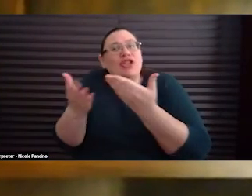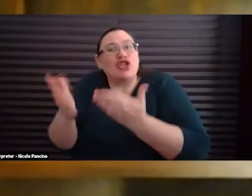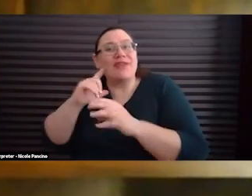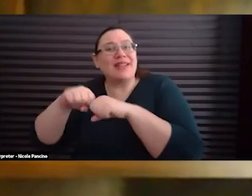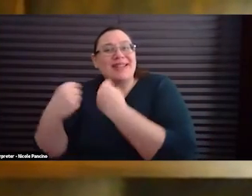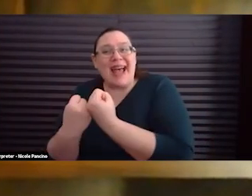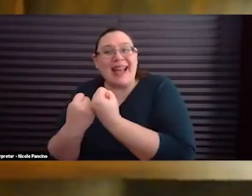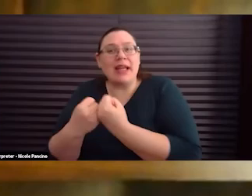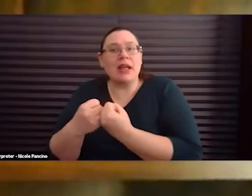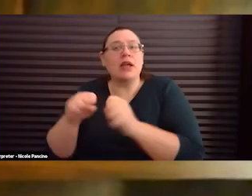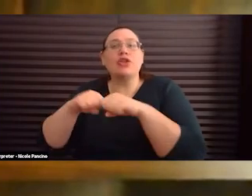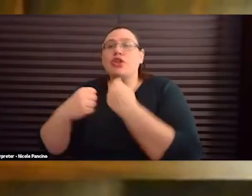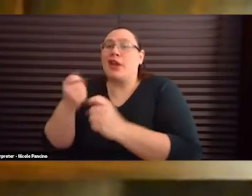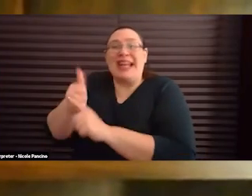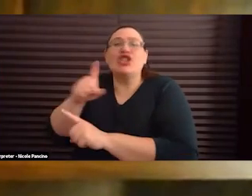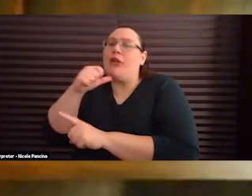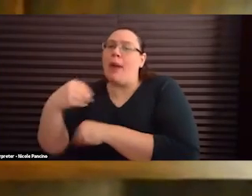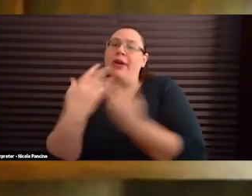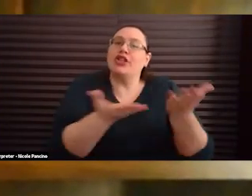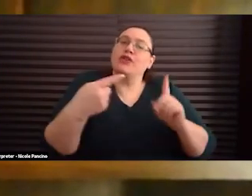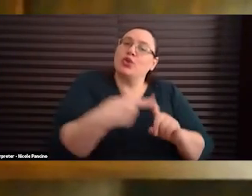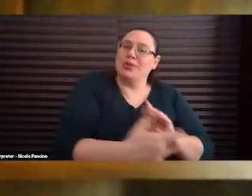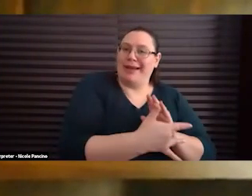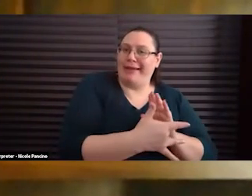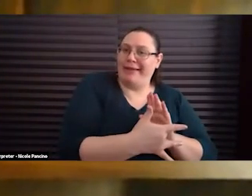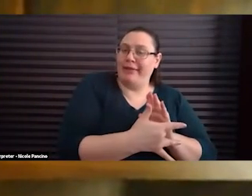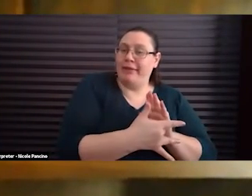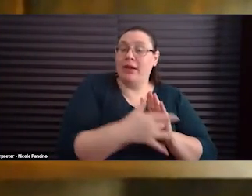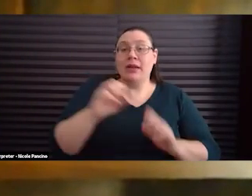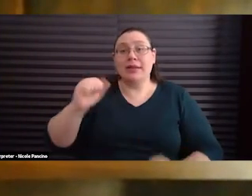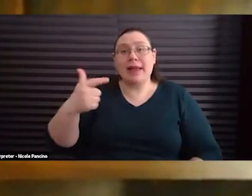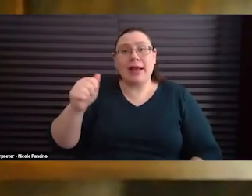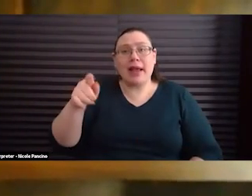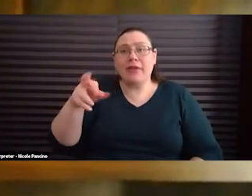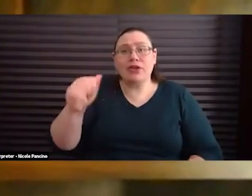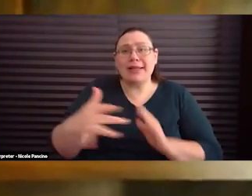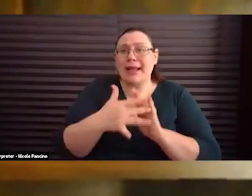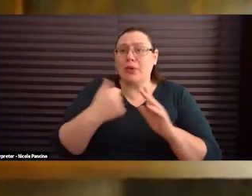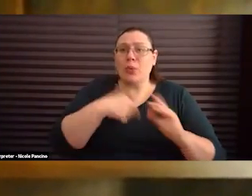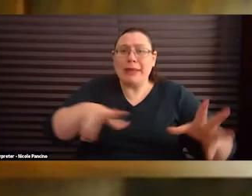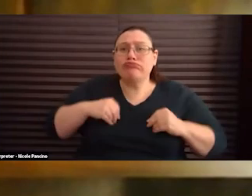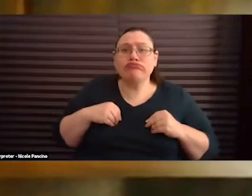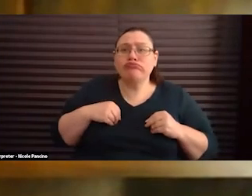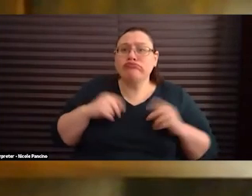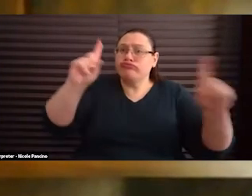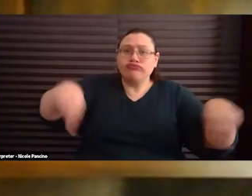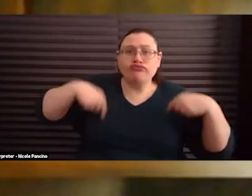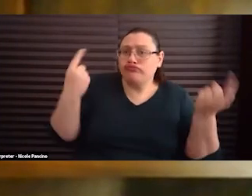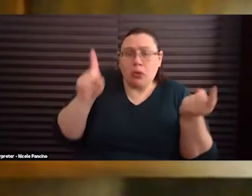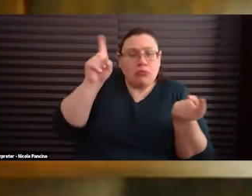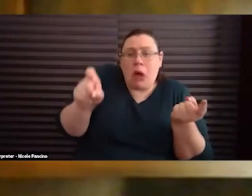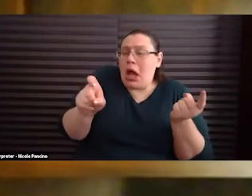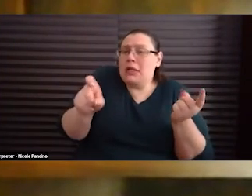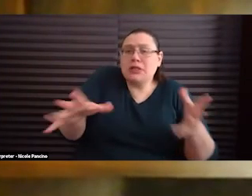serving technology. We embrace technology at SAG-AFTRA. We always have, and we must. But we